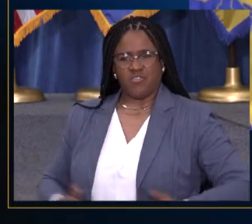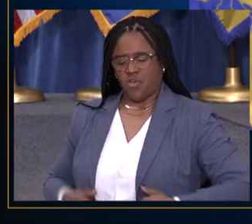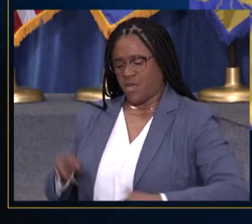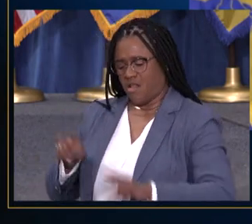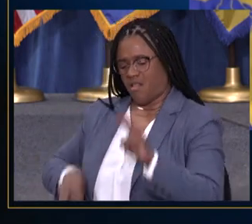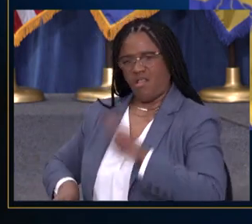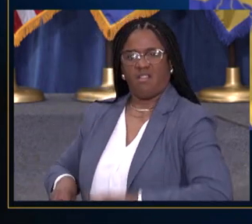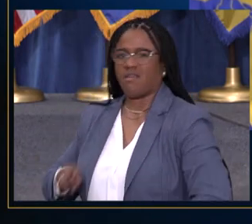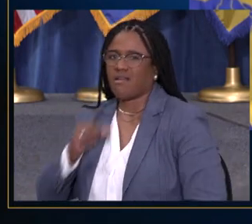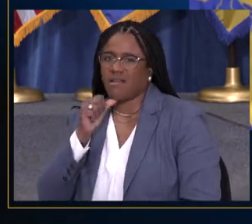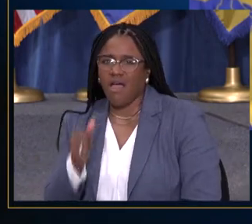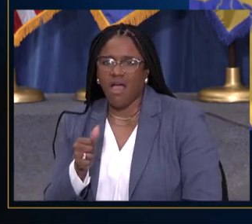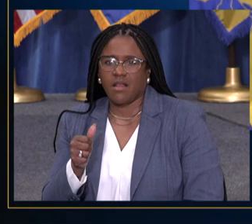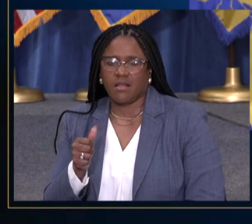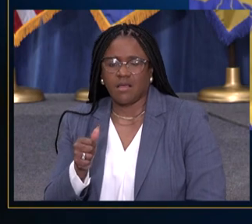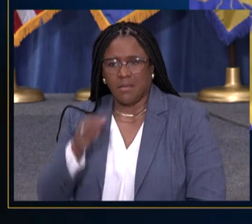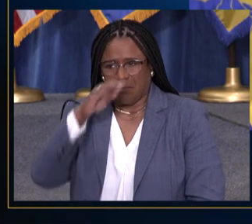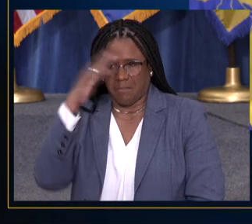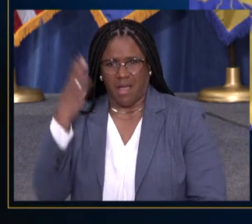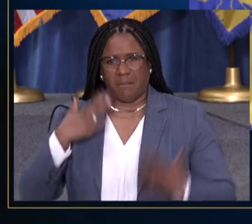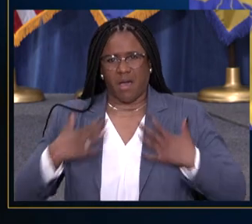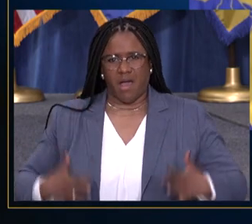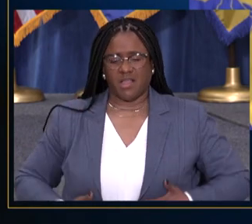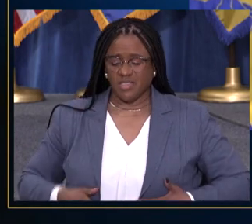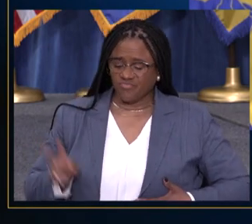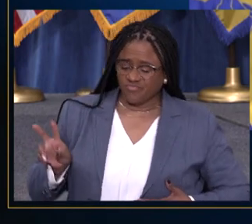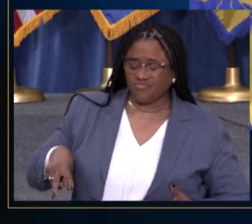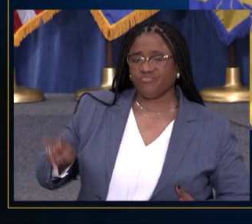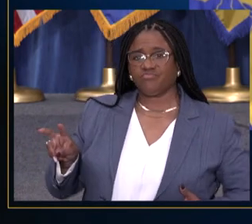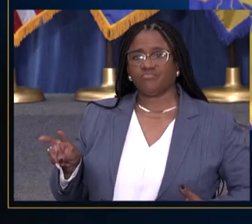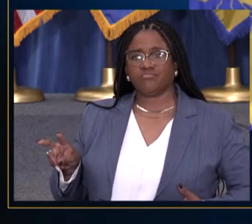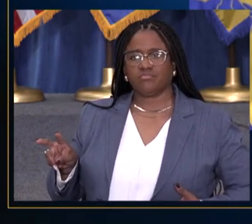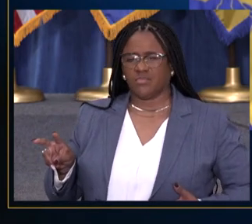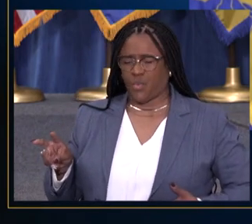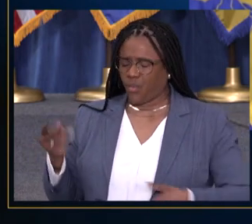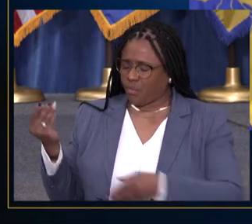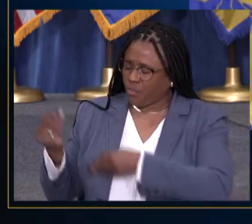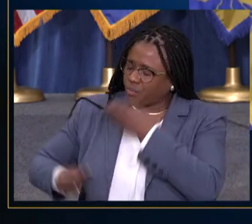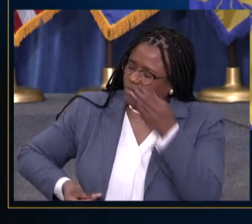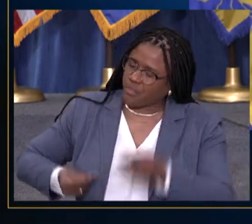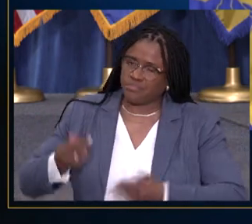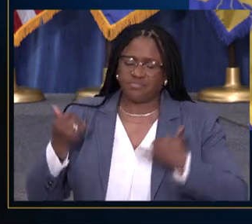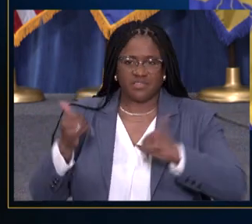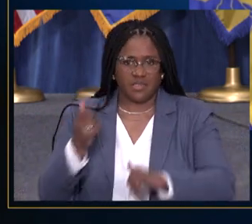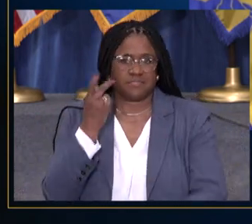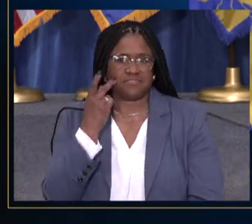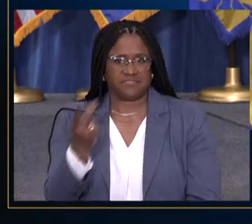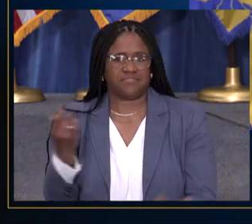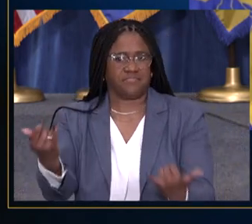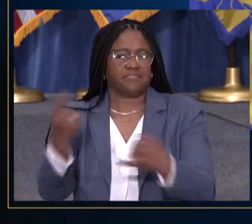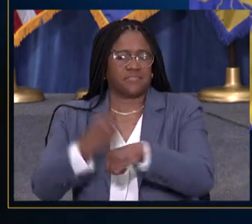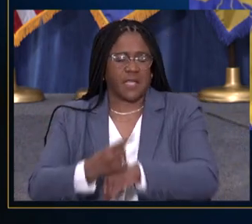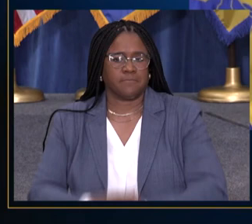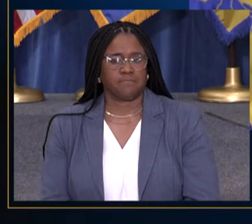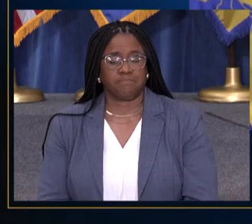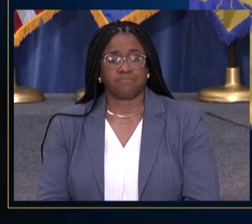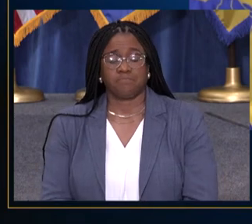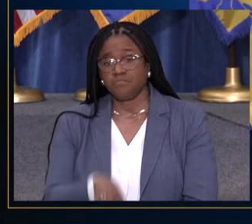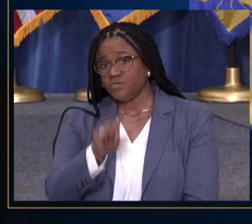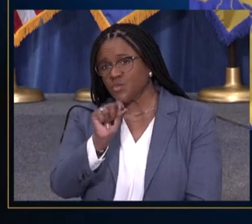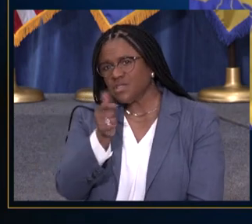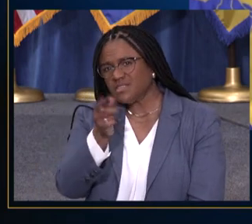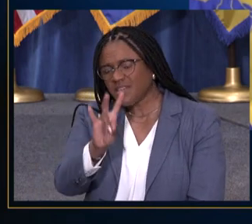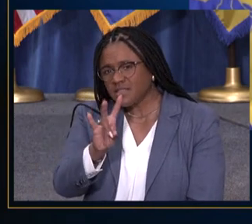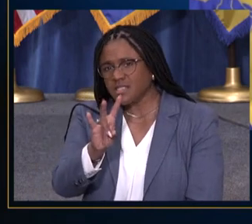dehumanizing approach to Black bodies. It's a legacy that is disturbingly still present today. A 2017